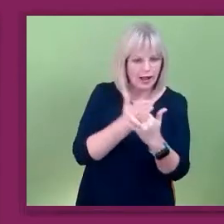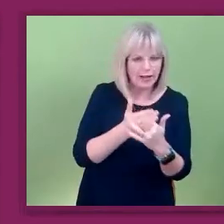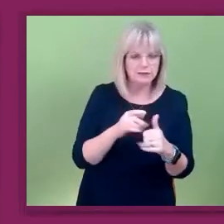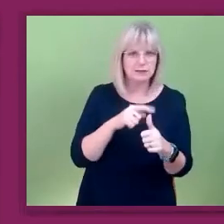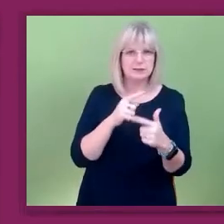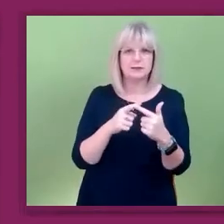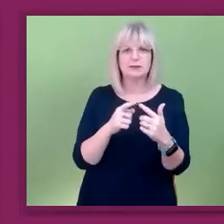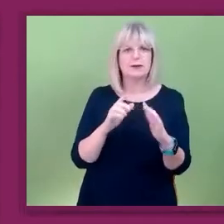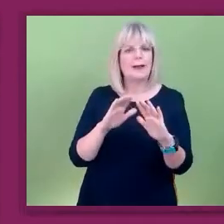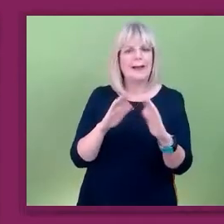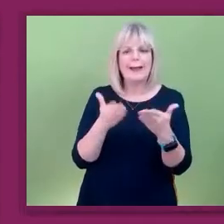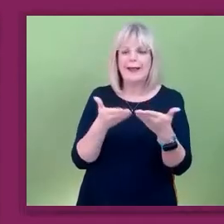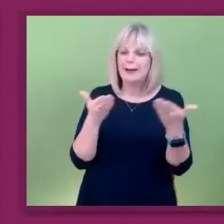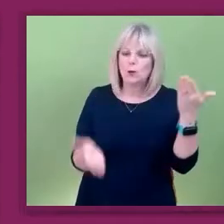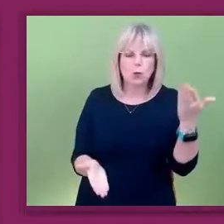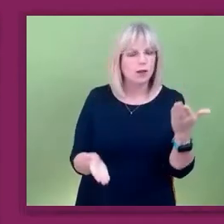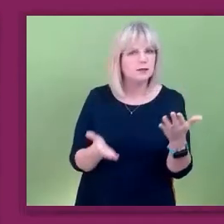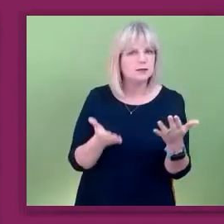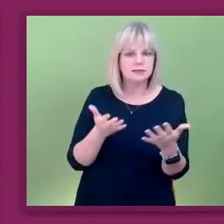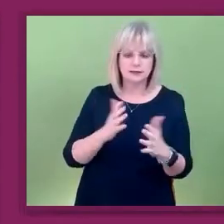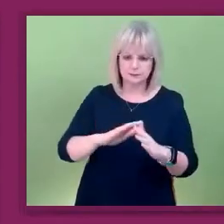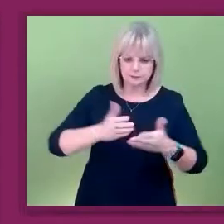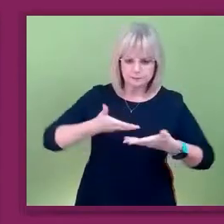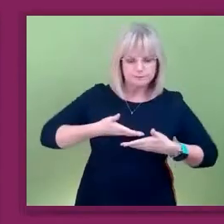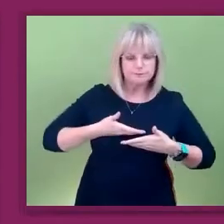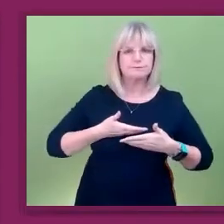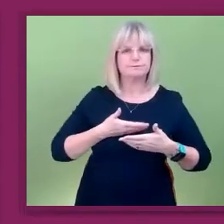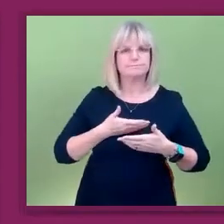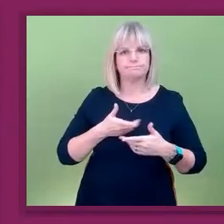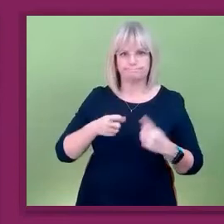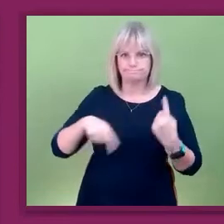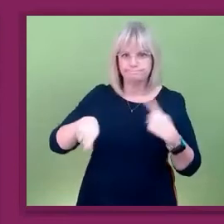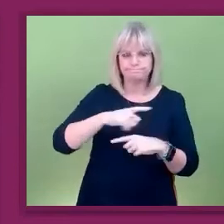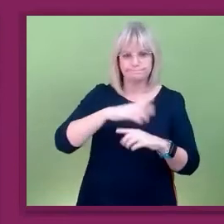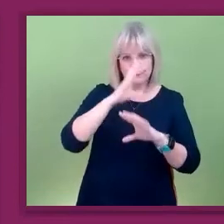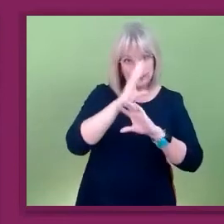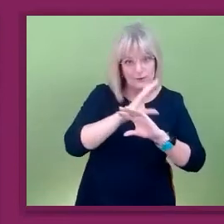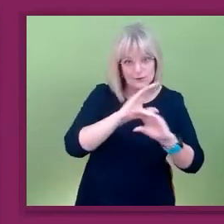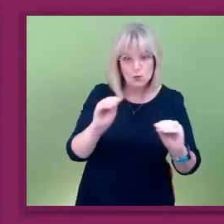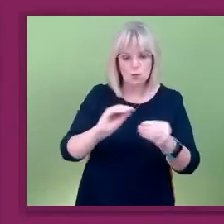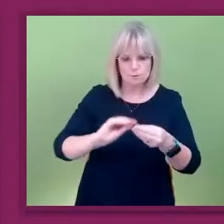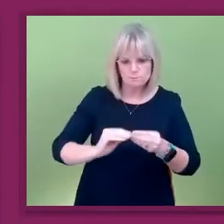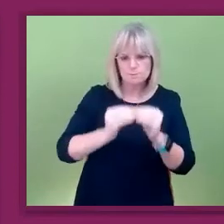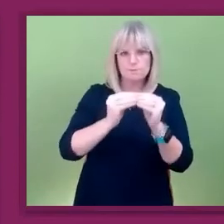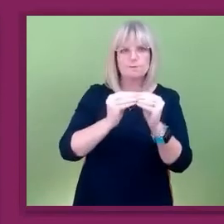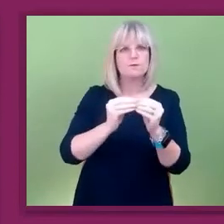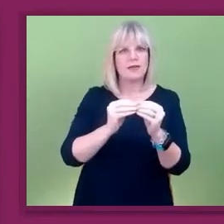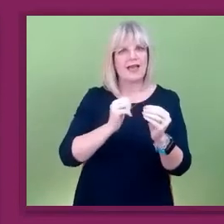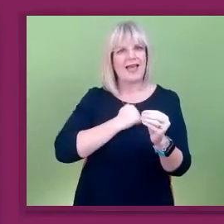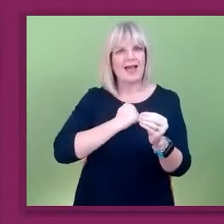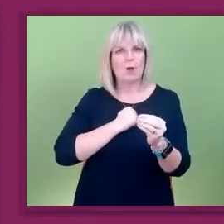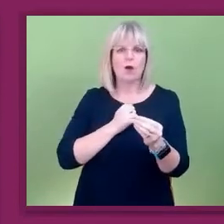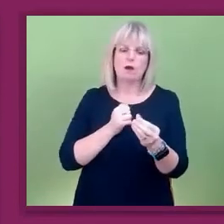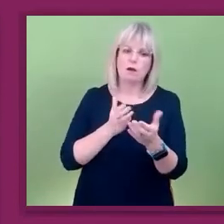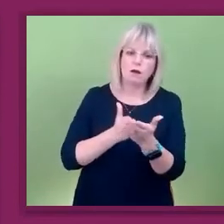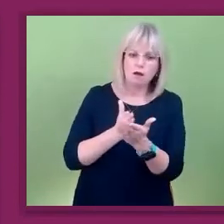only informed by those with lived experience and expertise, but that they form part of our recovery out of this